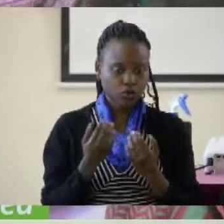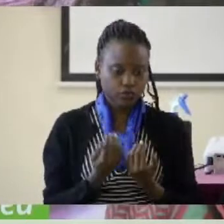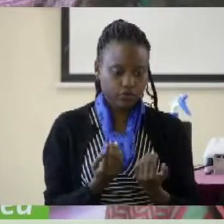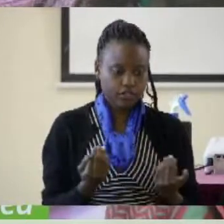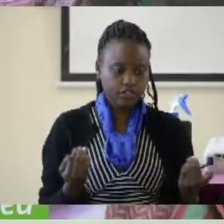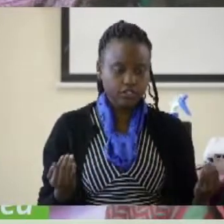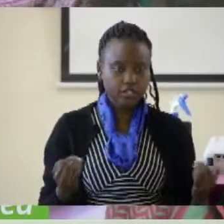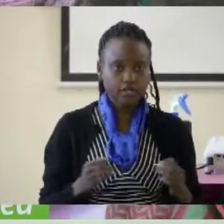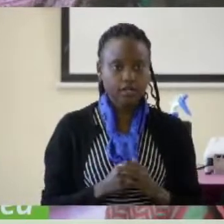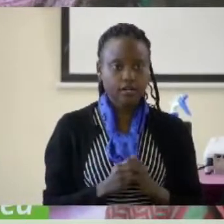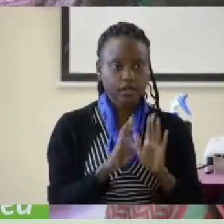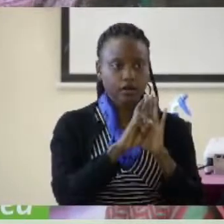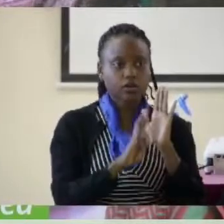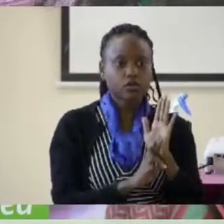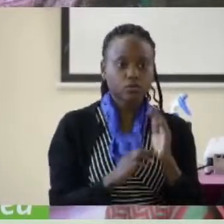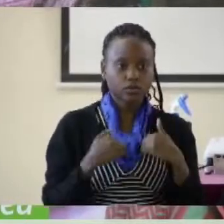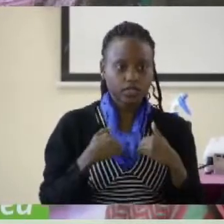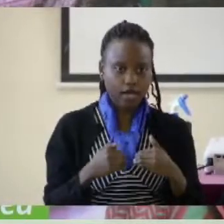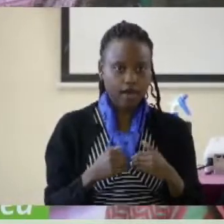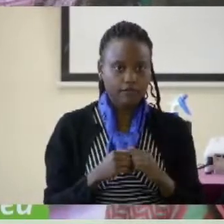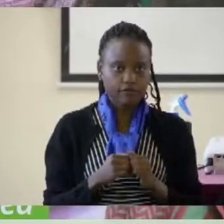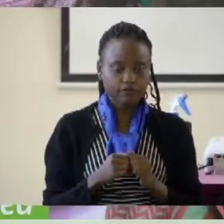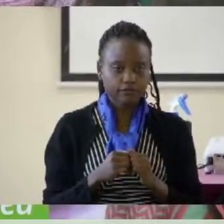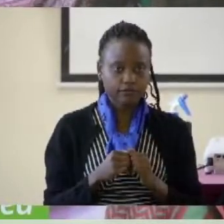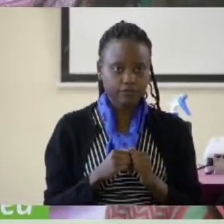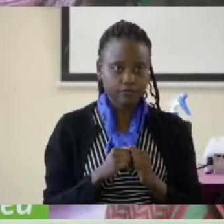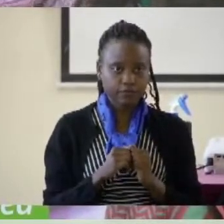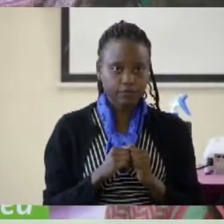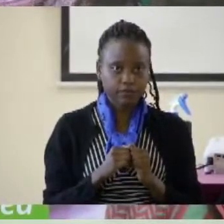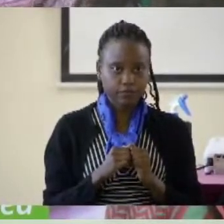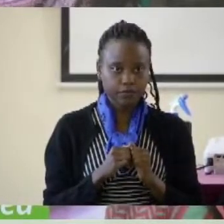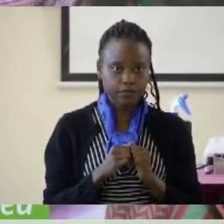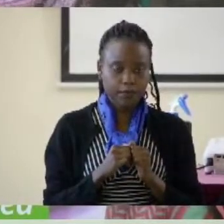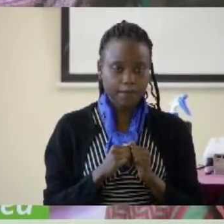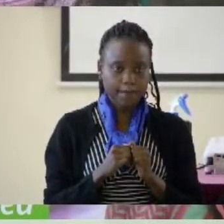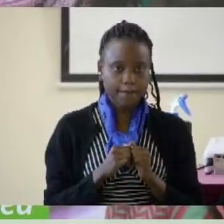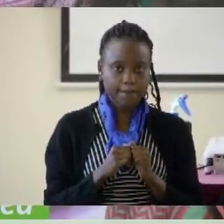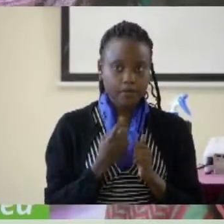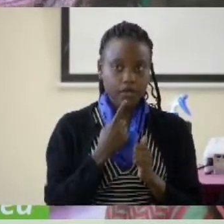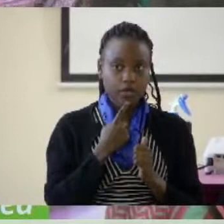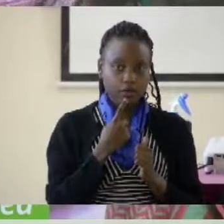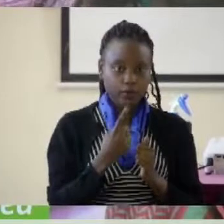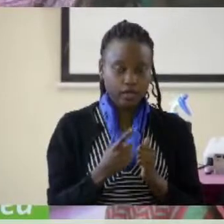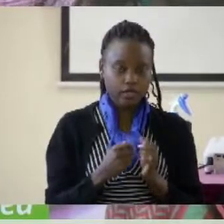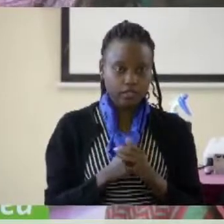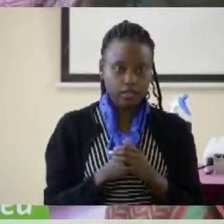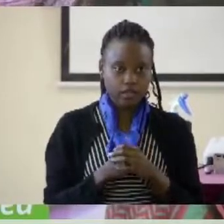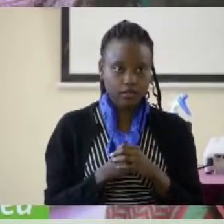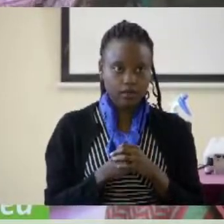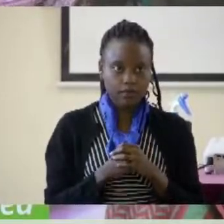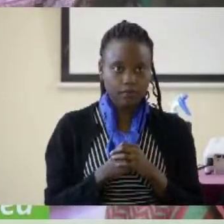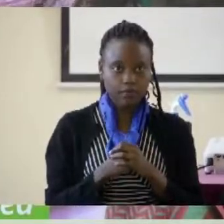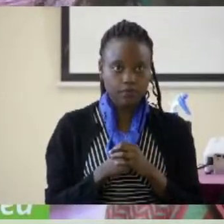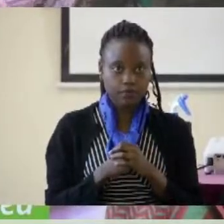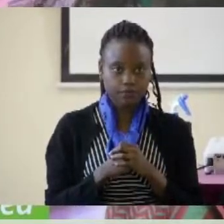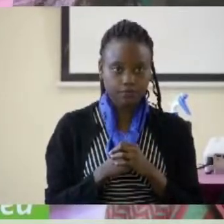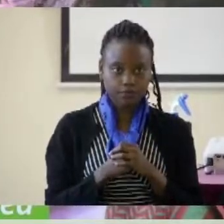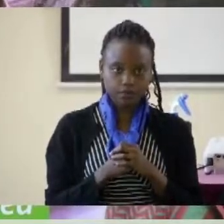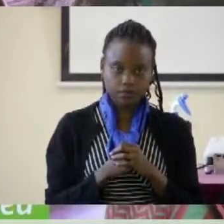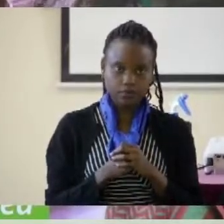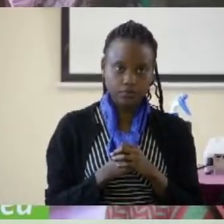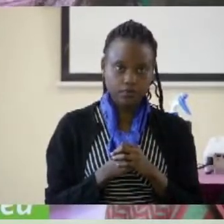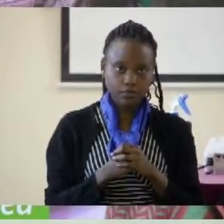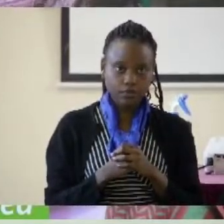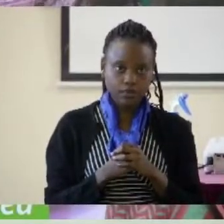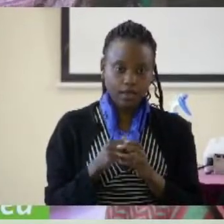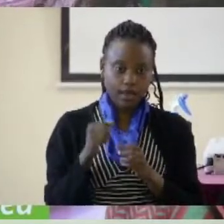have regulations and they have their composition. And we are also saying that there's a